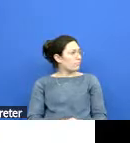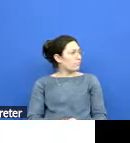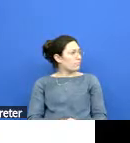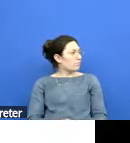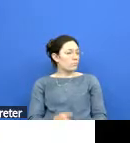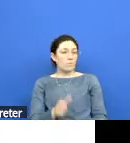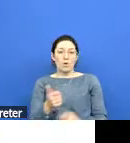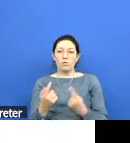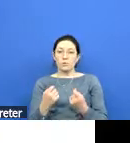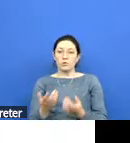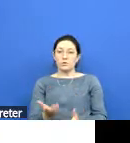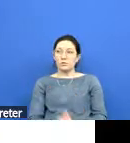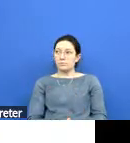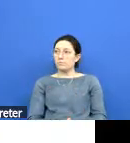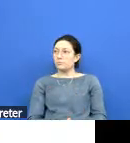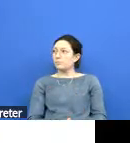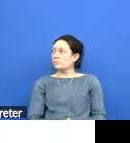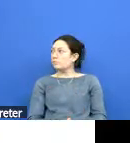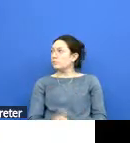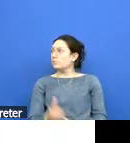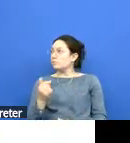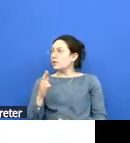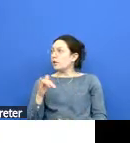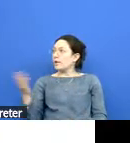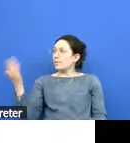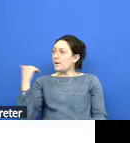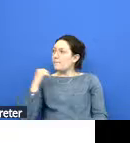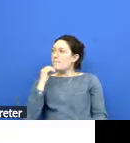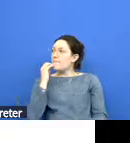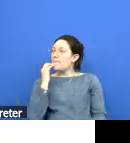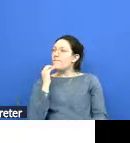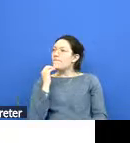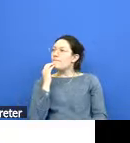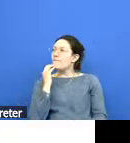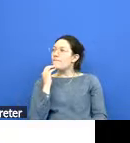Any other questions? Gary, coming up.